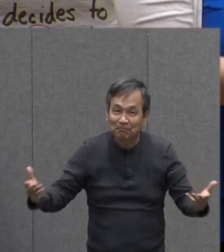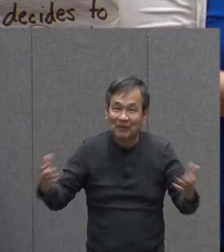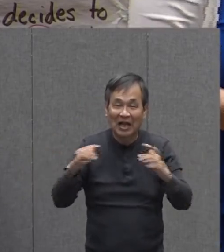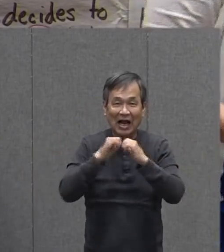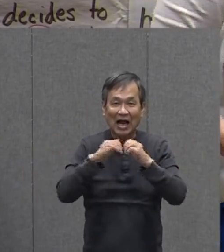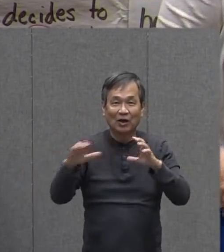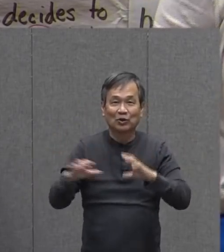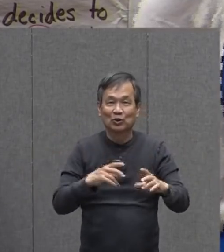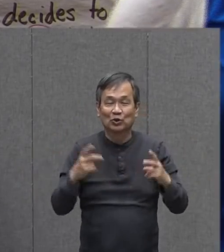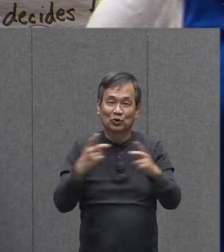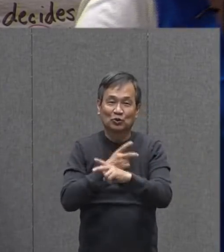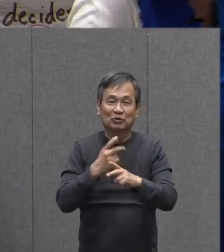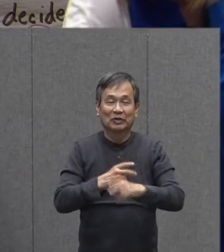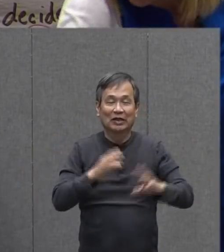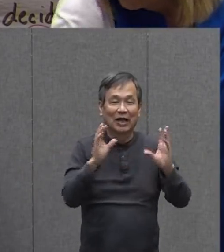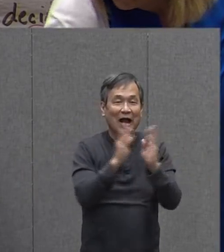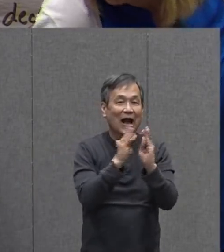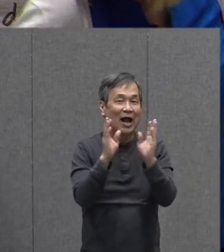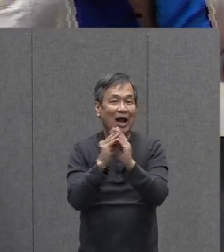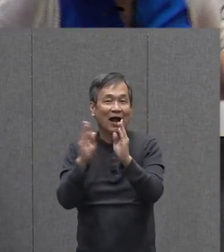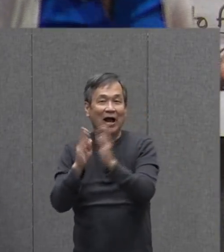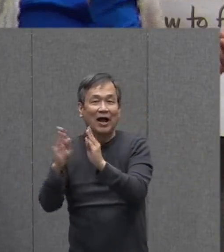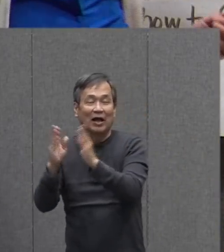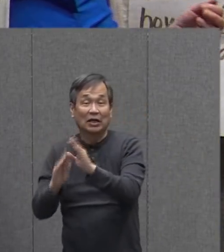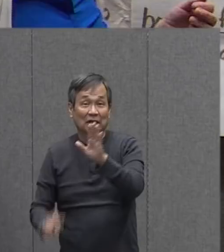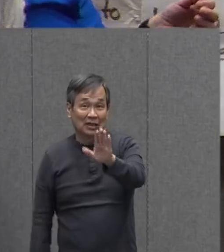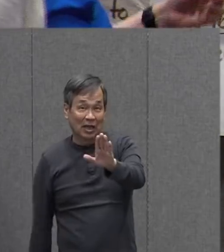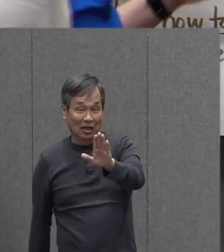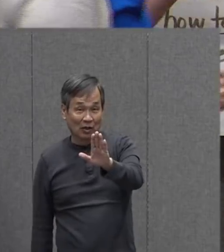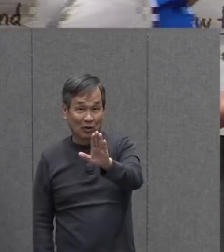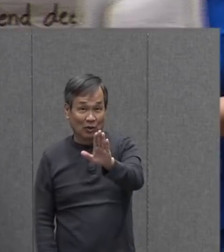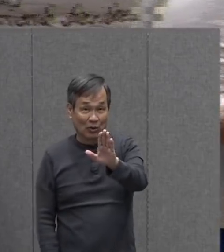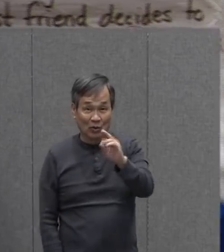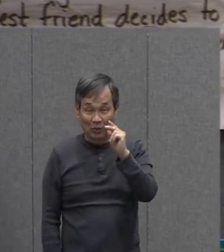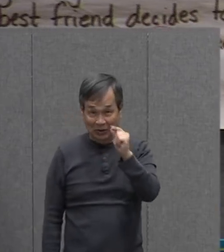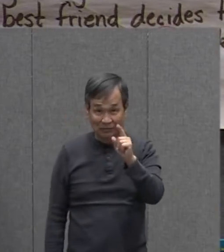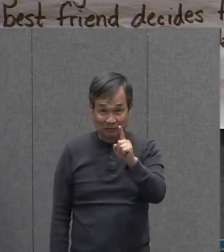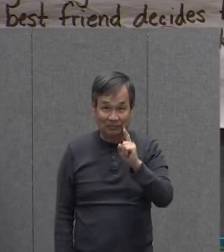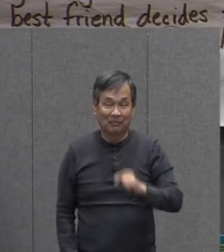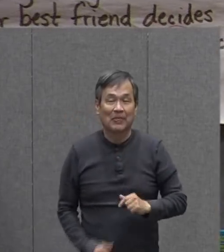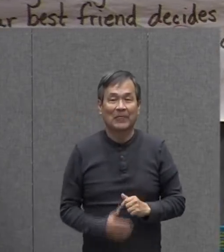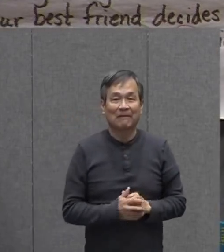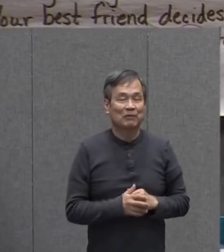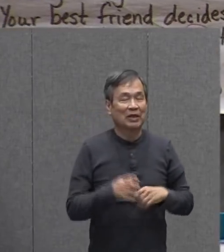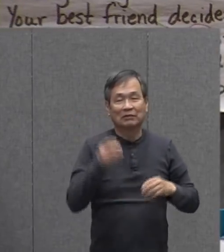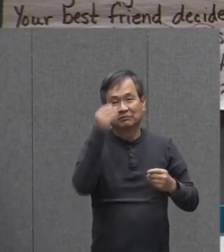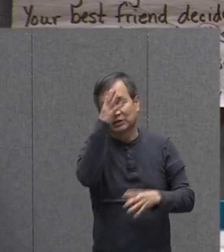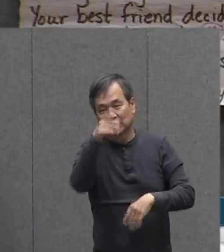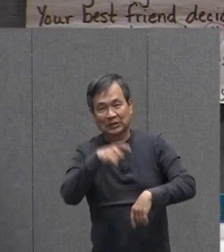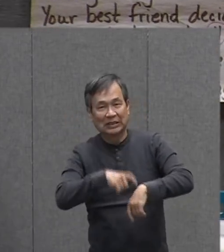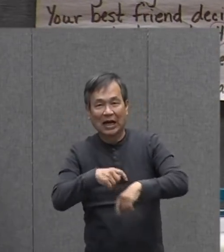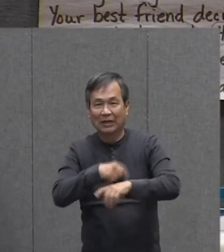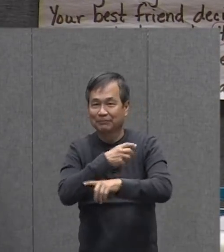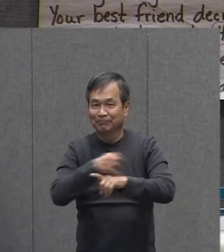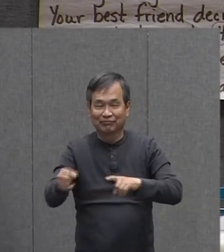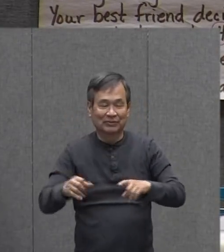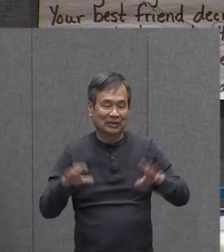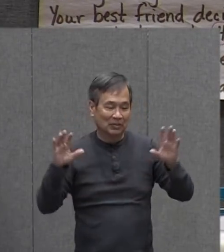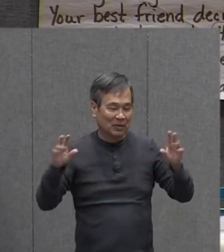different operation that we can explore in a little later. But that 10 minus 8 would not be it. What if you saw this,